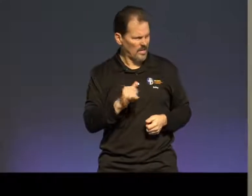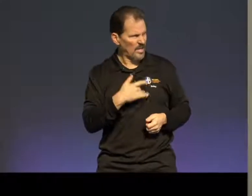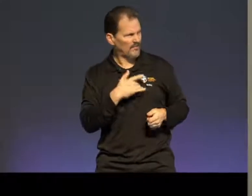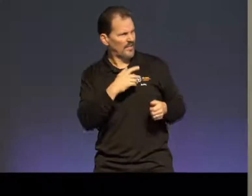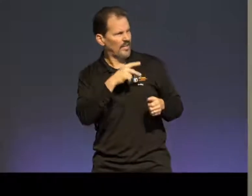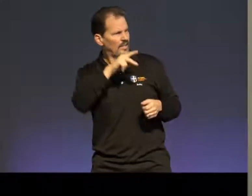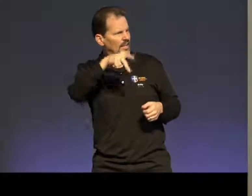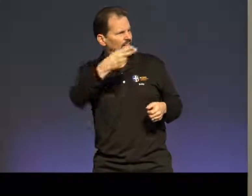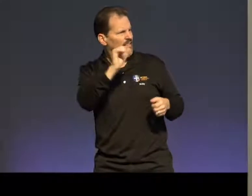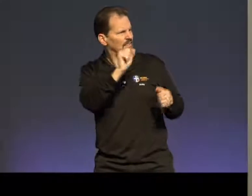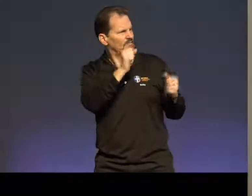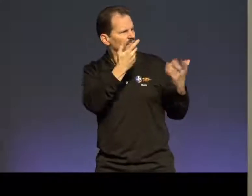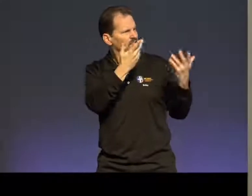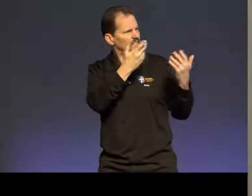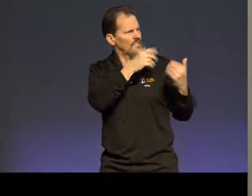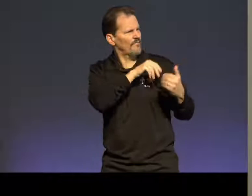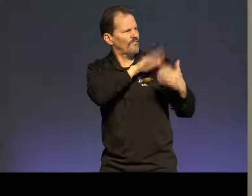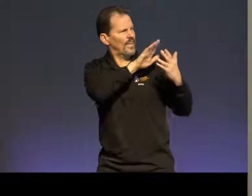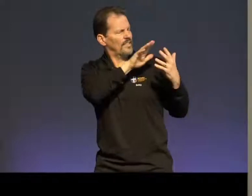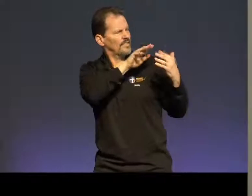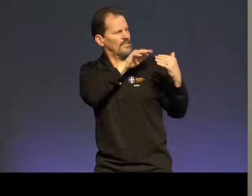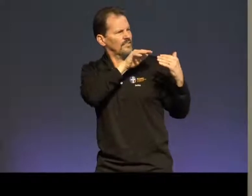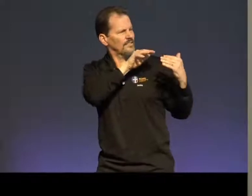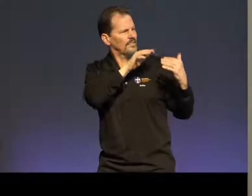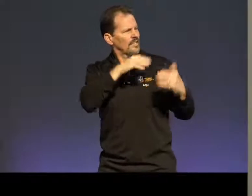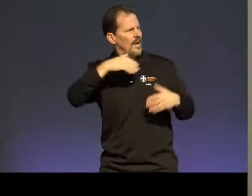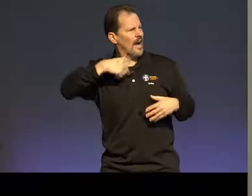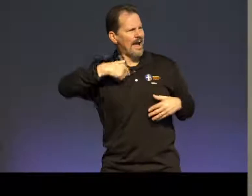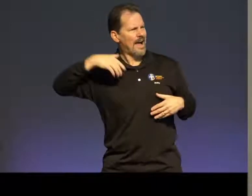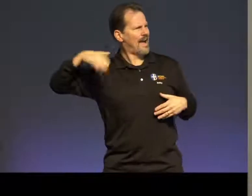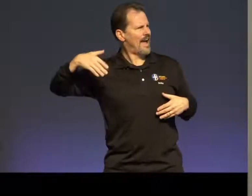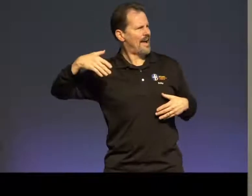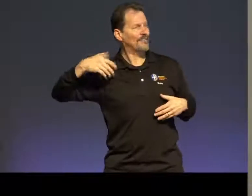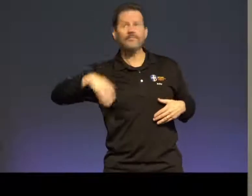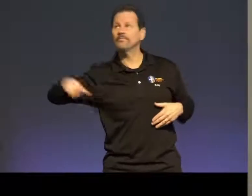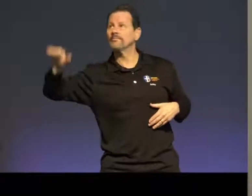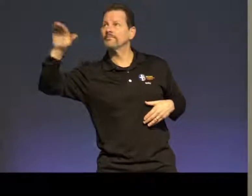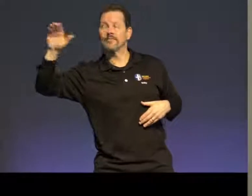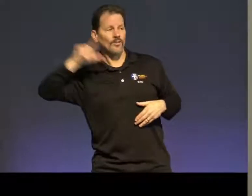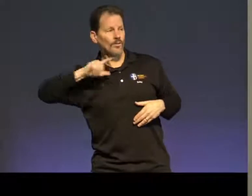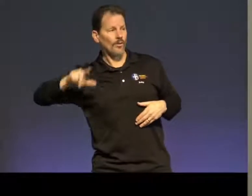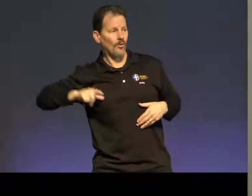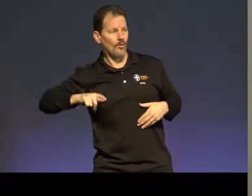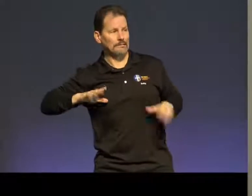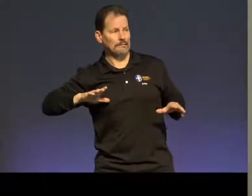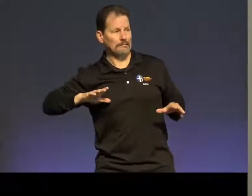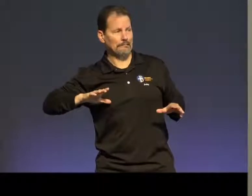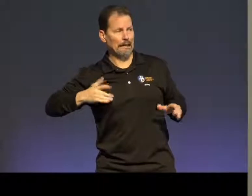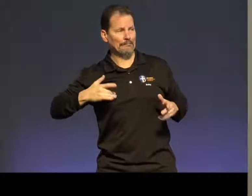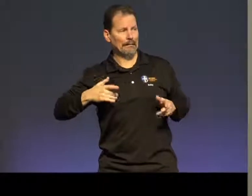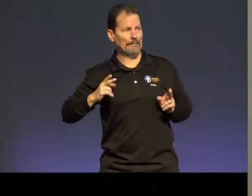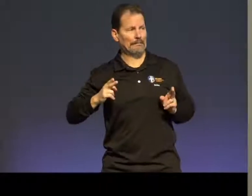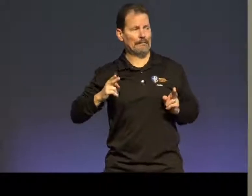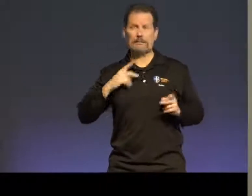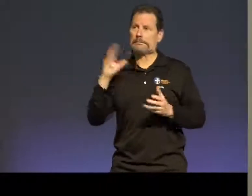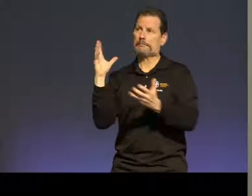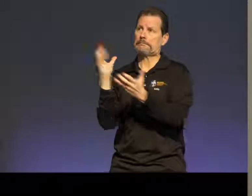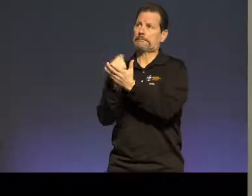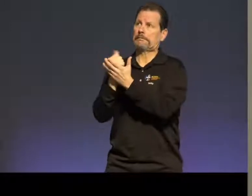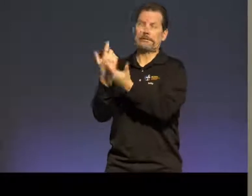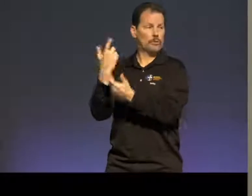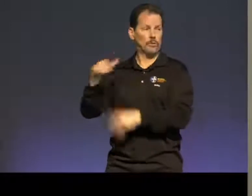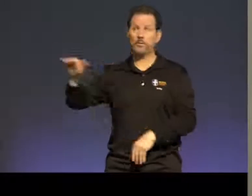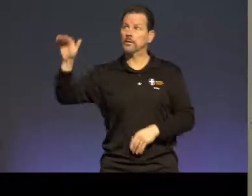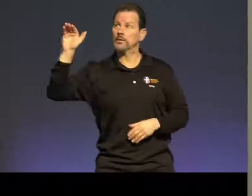not sought the favor of the Lord. So I forced myself and offered the burnt offerings. Check what's going on here. Saul